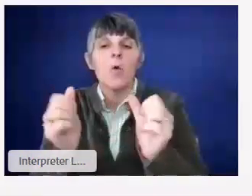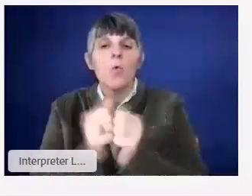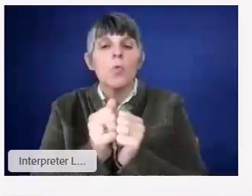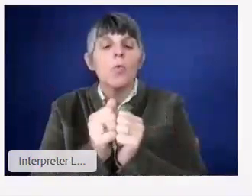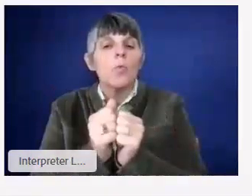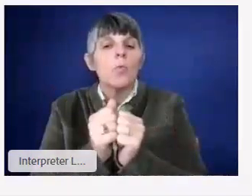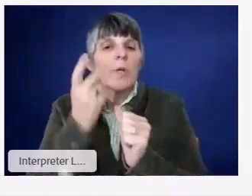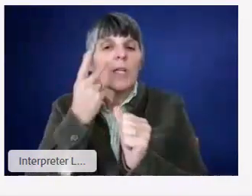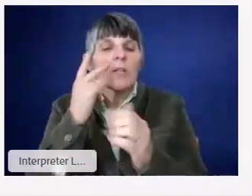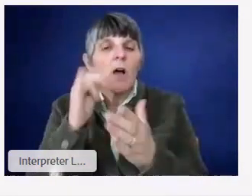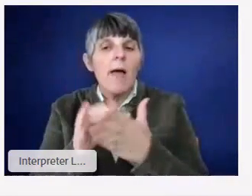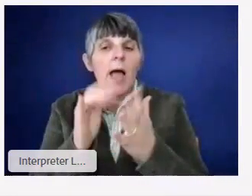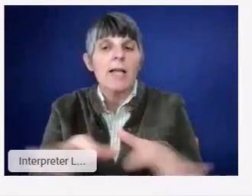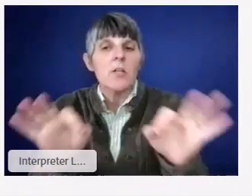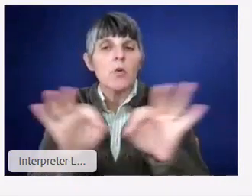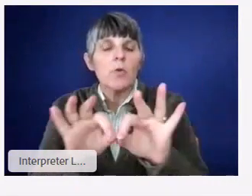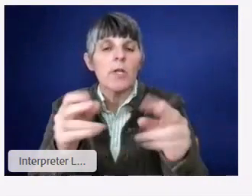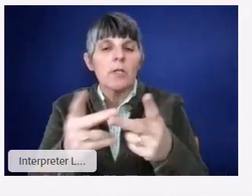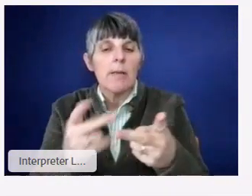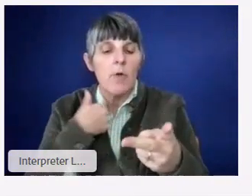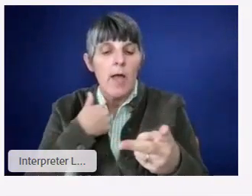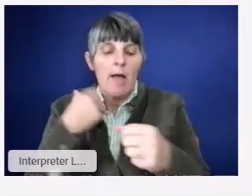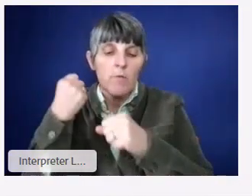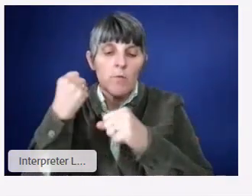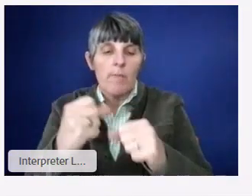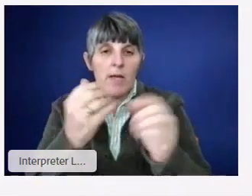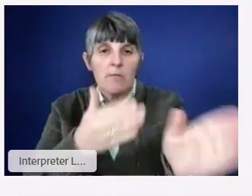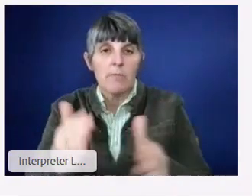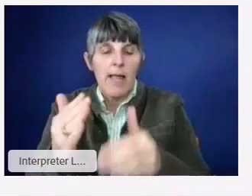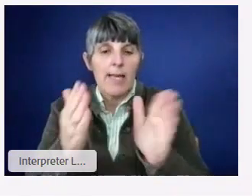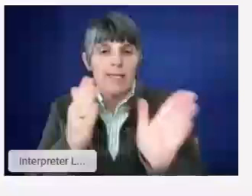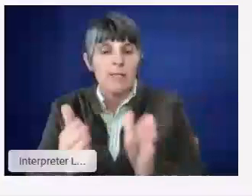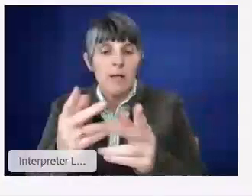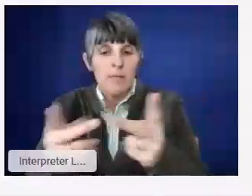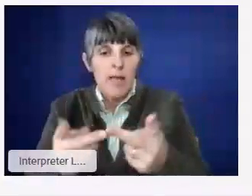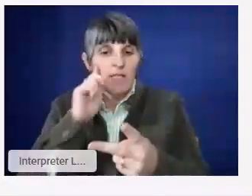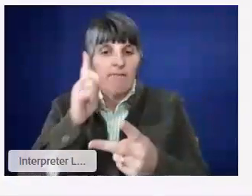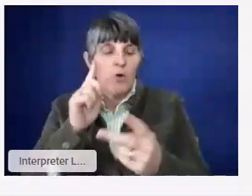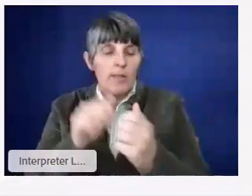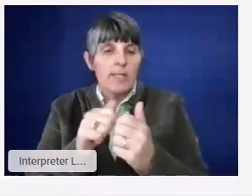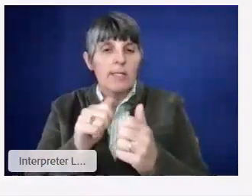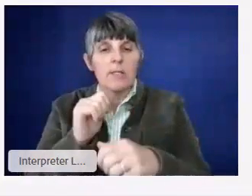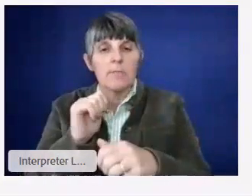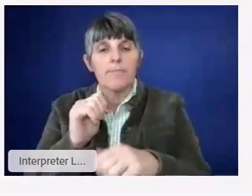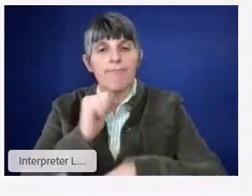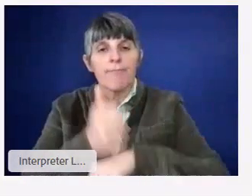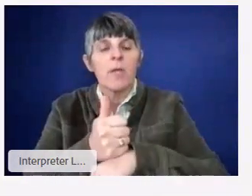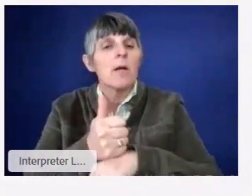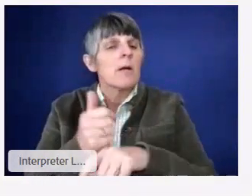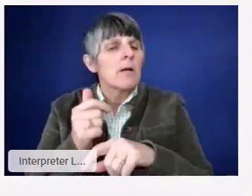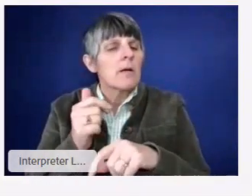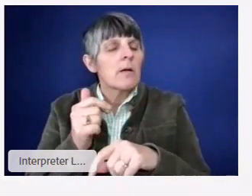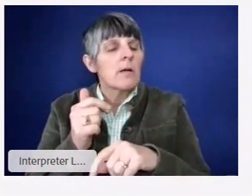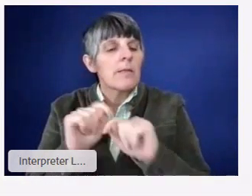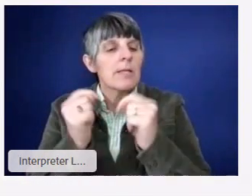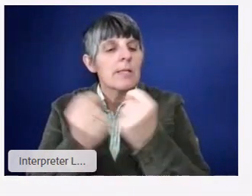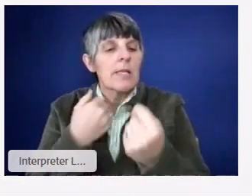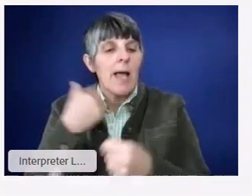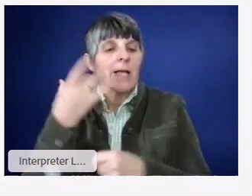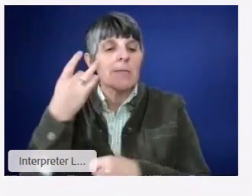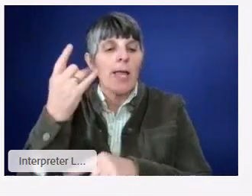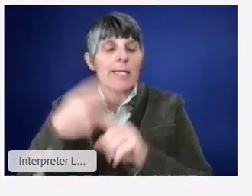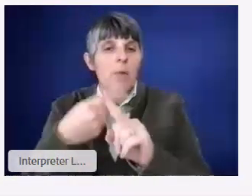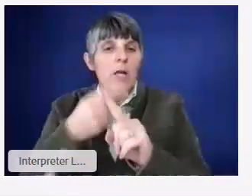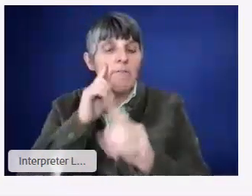as a critical step to have a robust planning phase for this deployment. The teams had about 18 months to develop